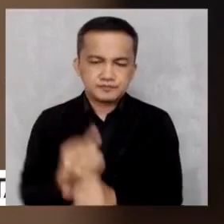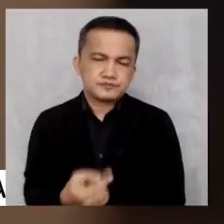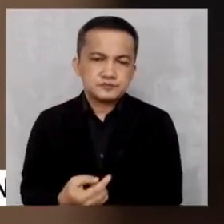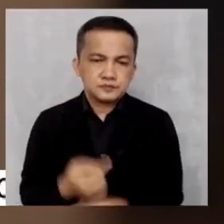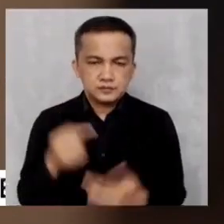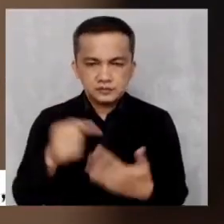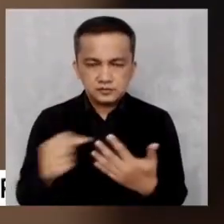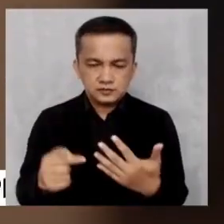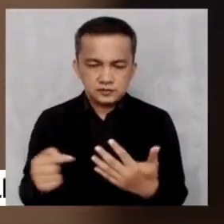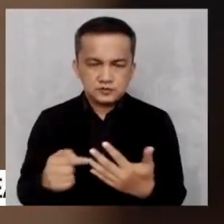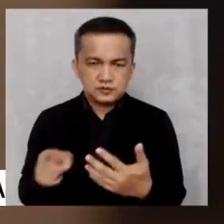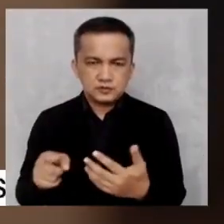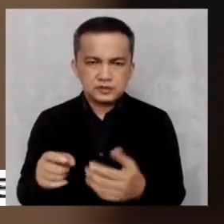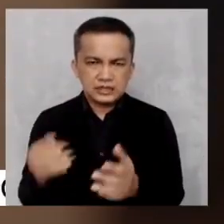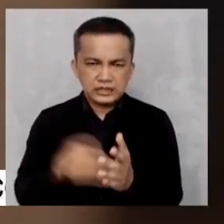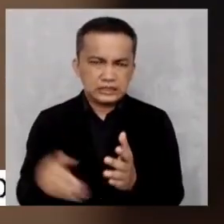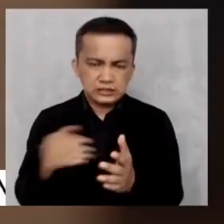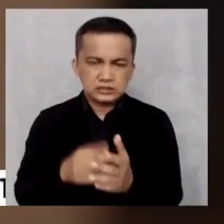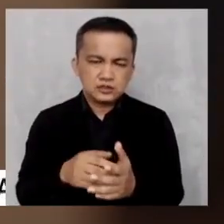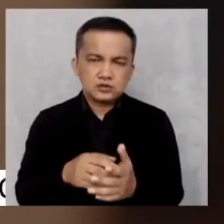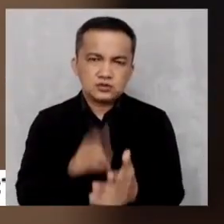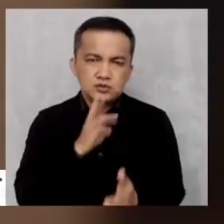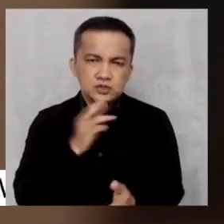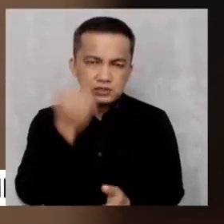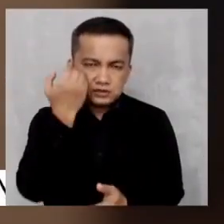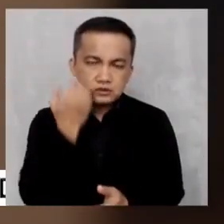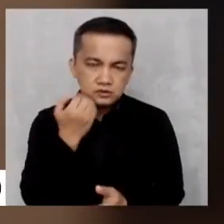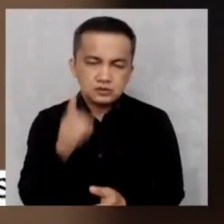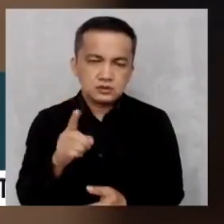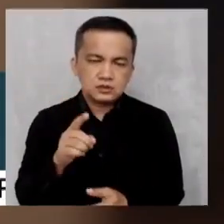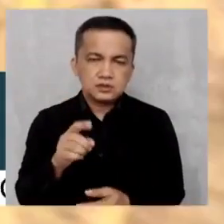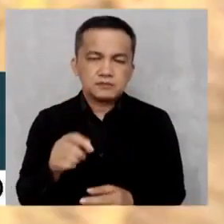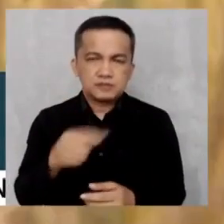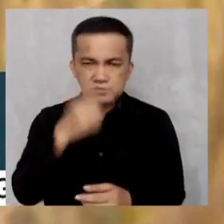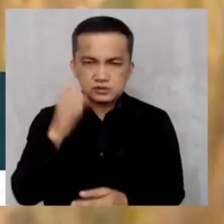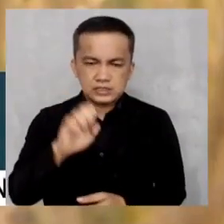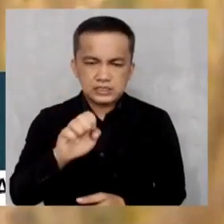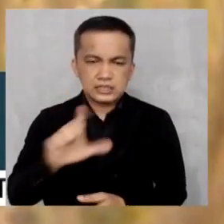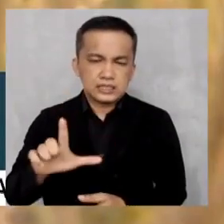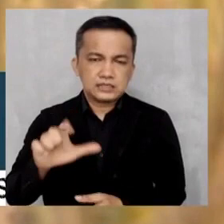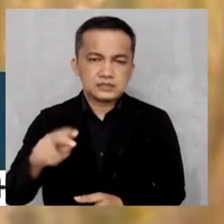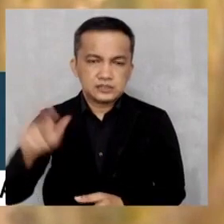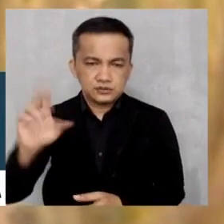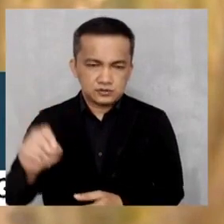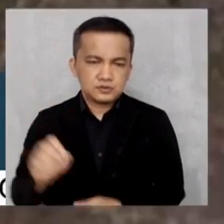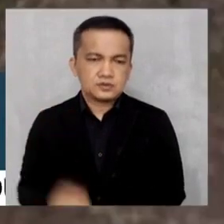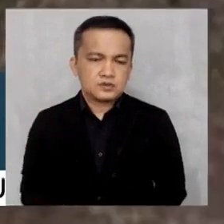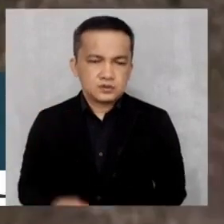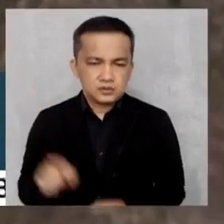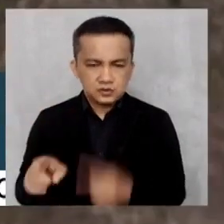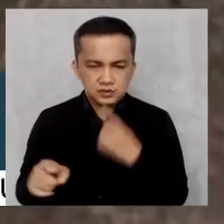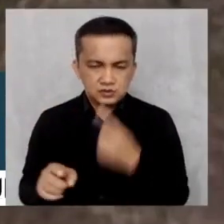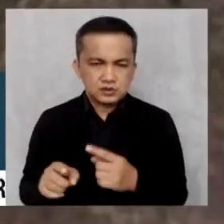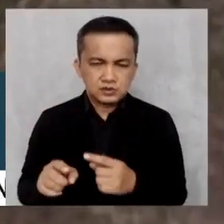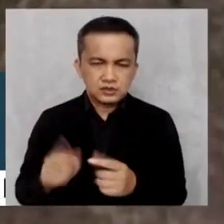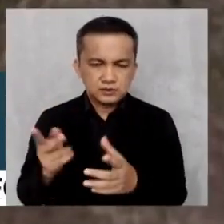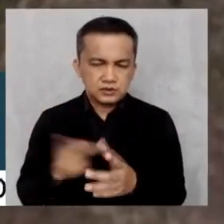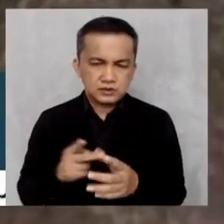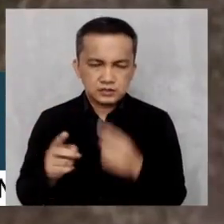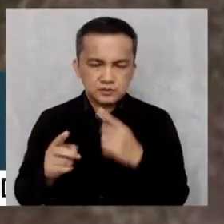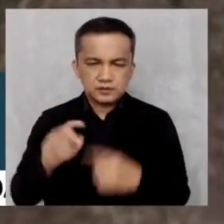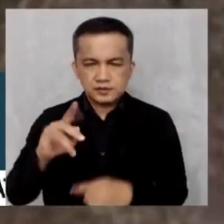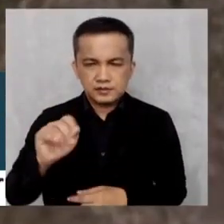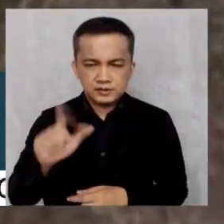the recurring water shortage and the El Nino phenomenon. As for matters that should not be prioritized, Pimentel says